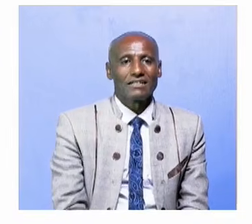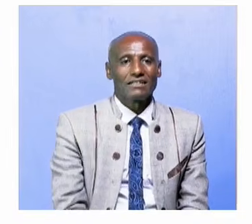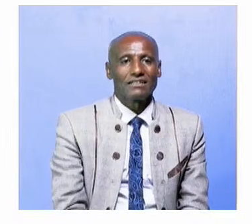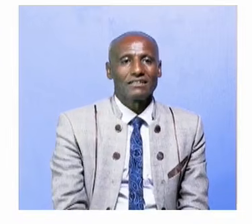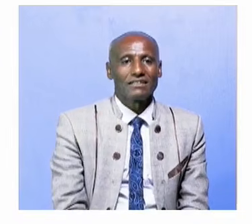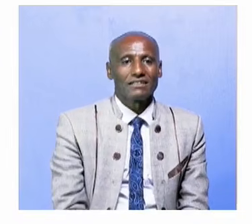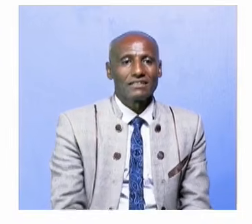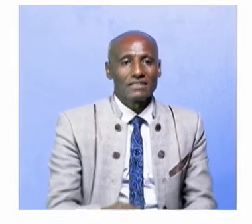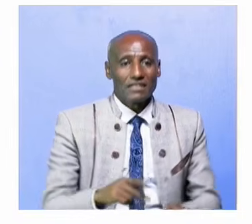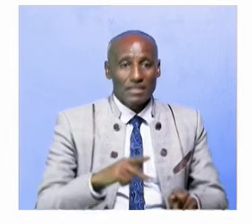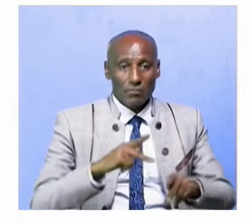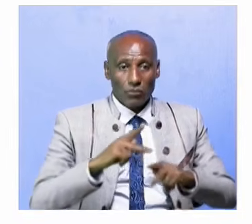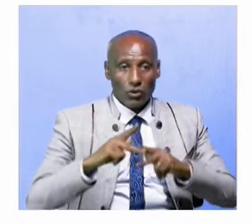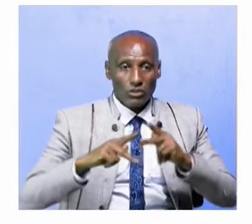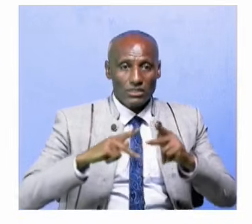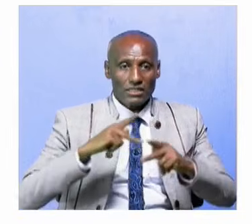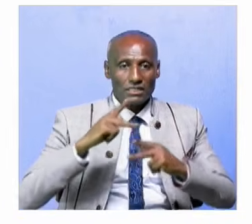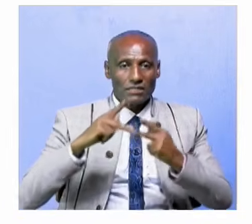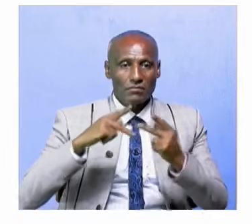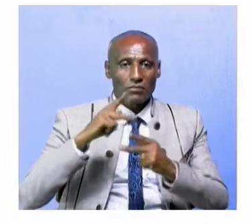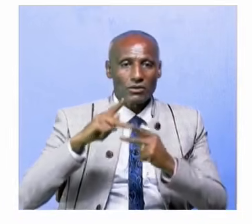the process